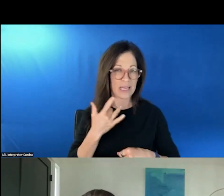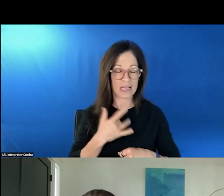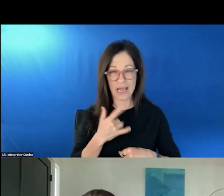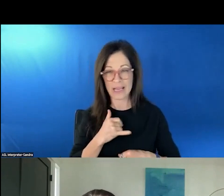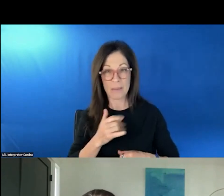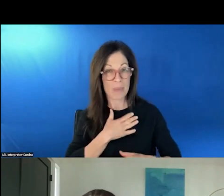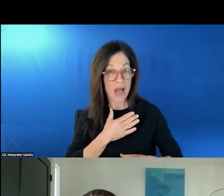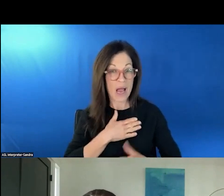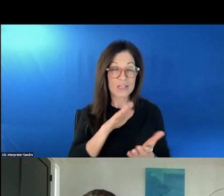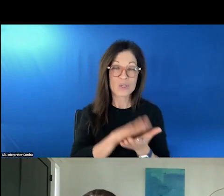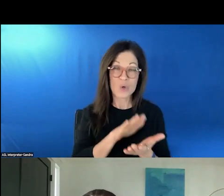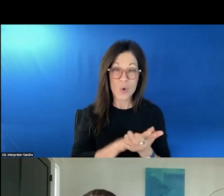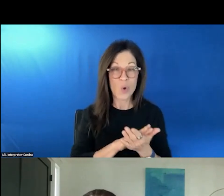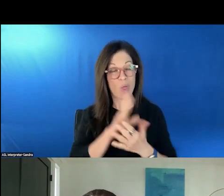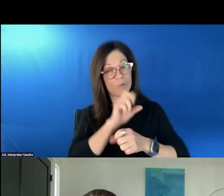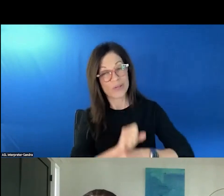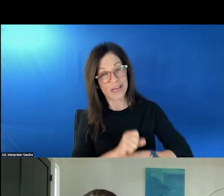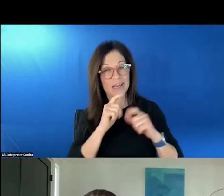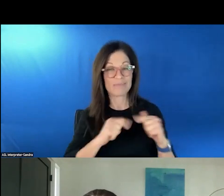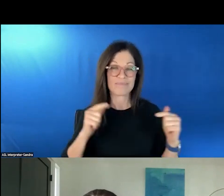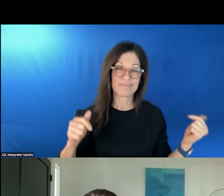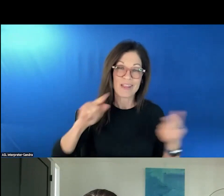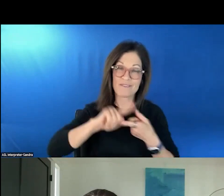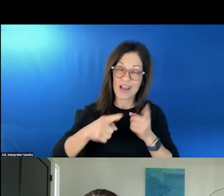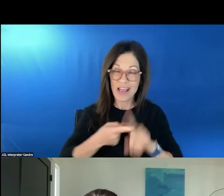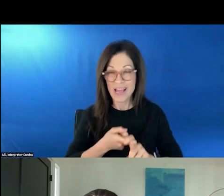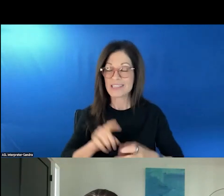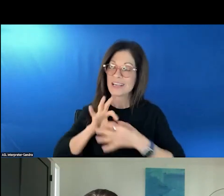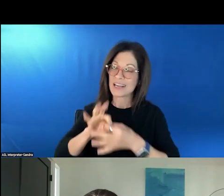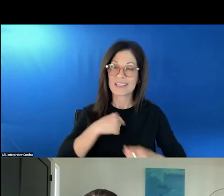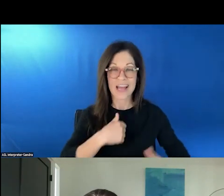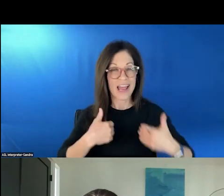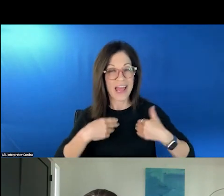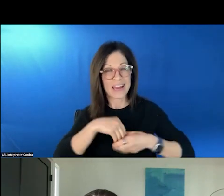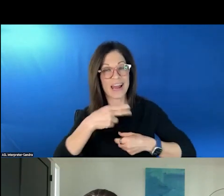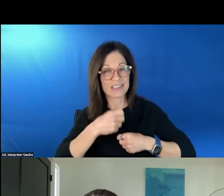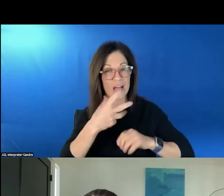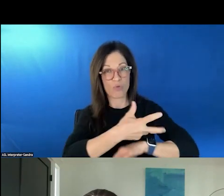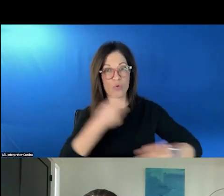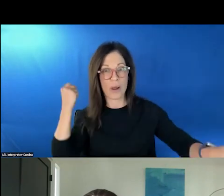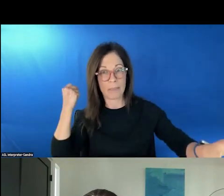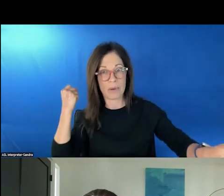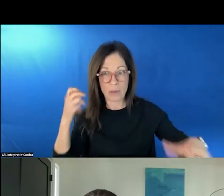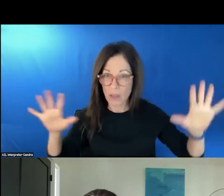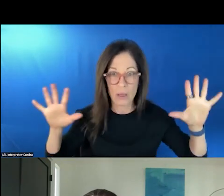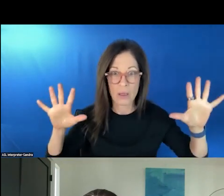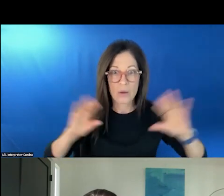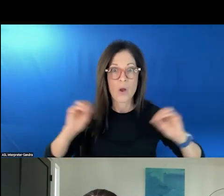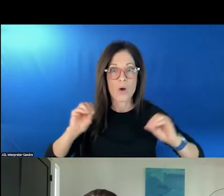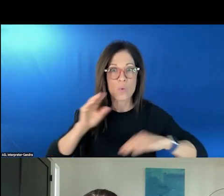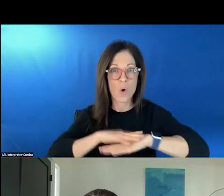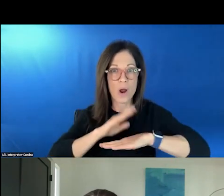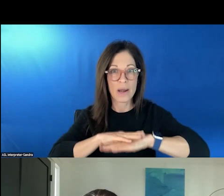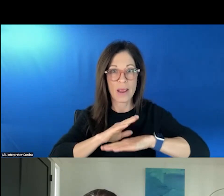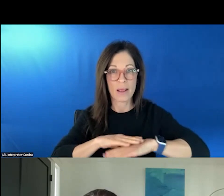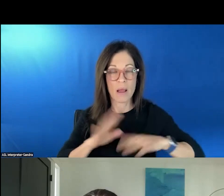school routine and friendships and connections that I had with no warning really